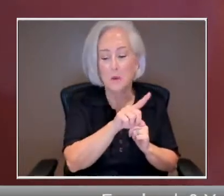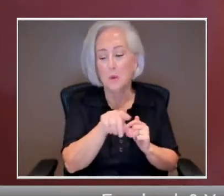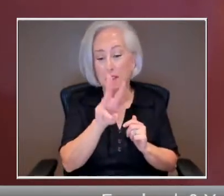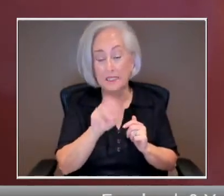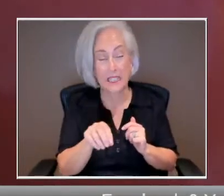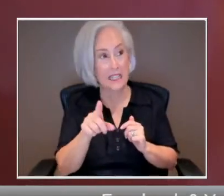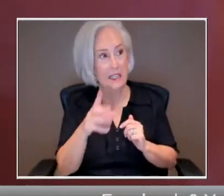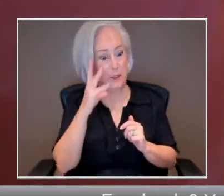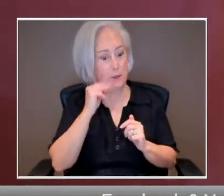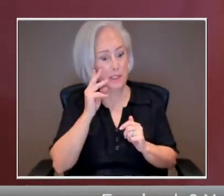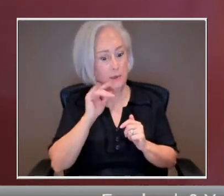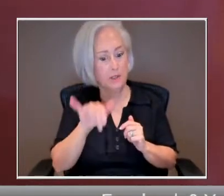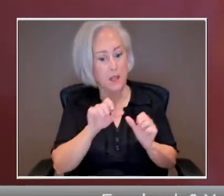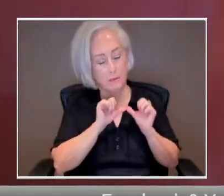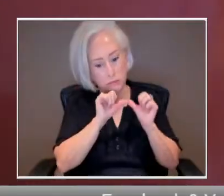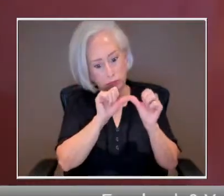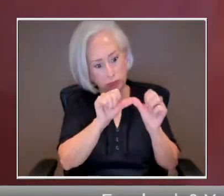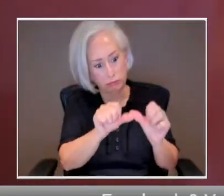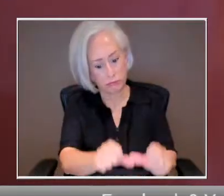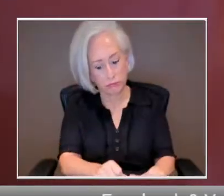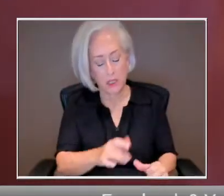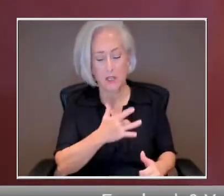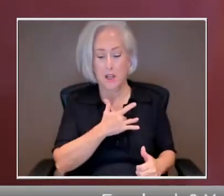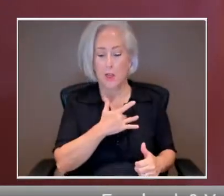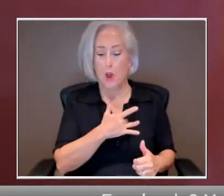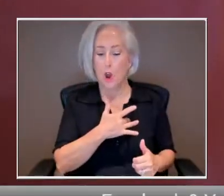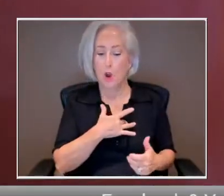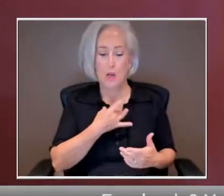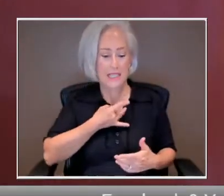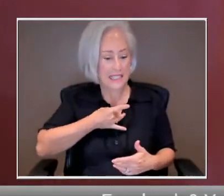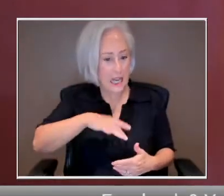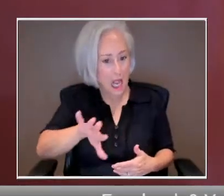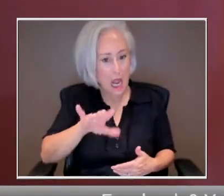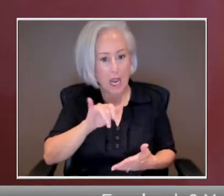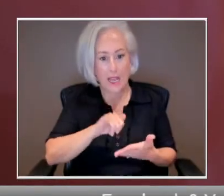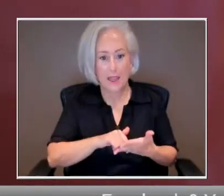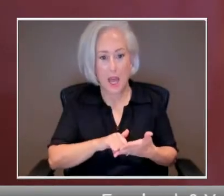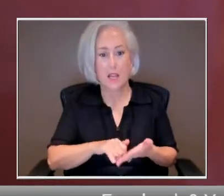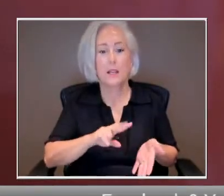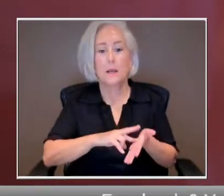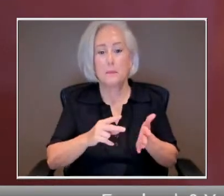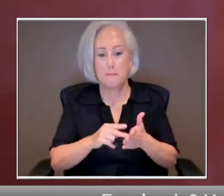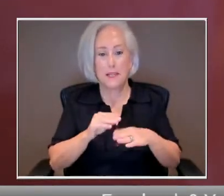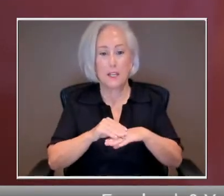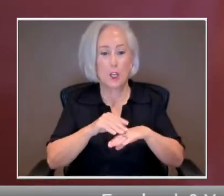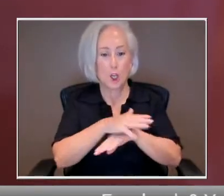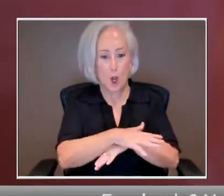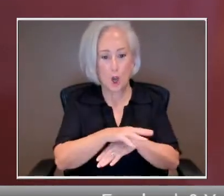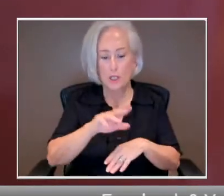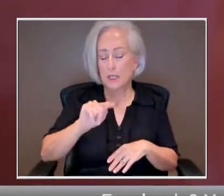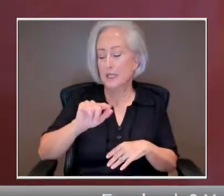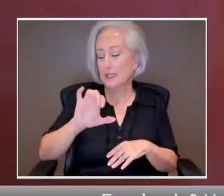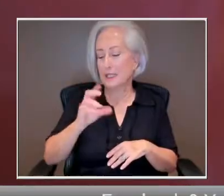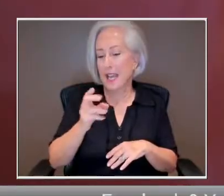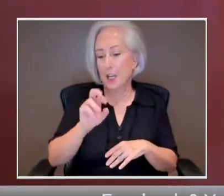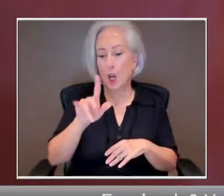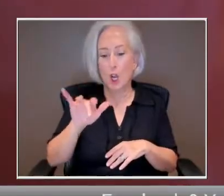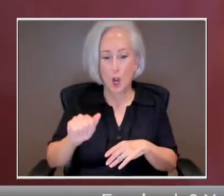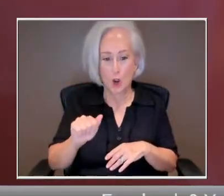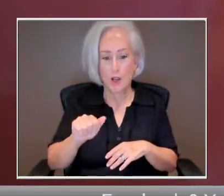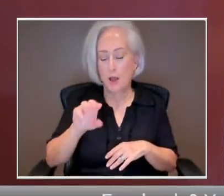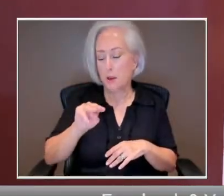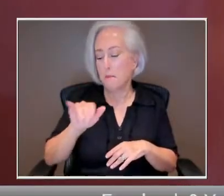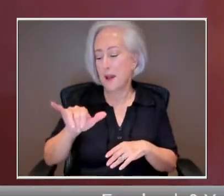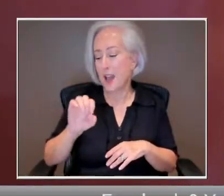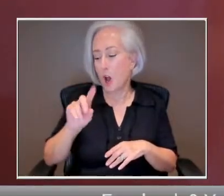the heart doesn't like beating at such fast heart rate. So it can cause what's known as a tachycardia-mediated cardiomyopathy. So it can lead to the weakening